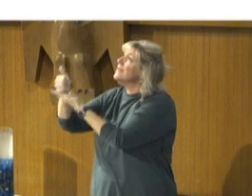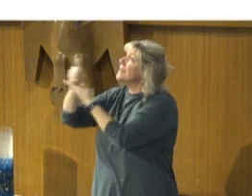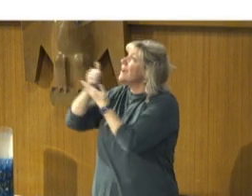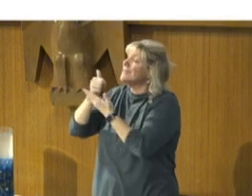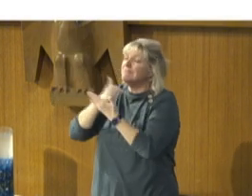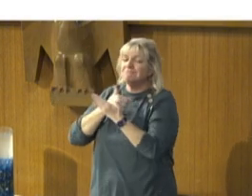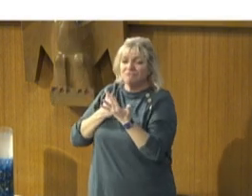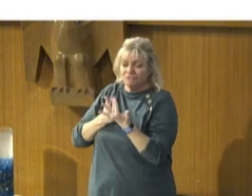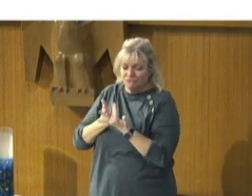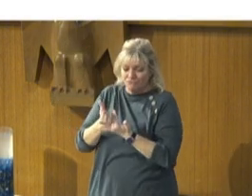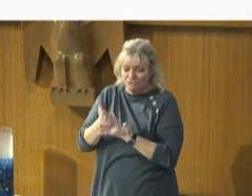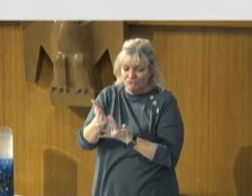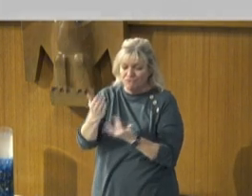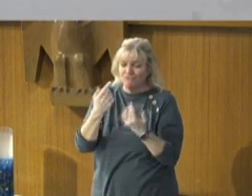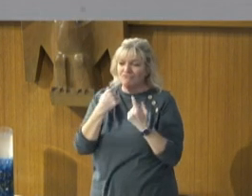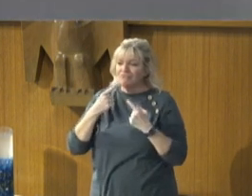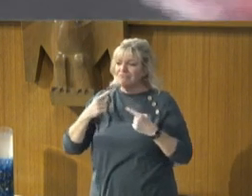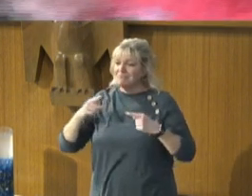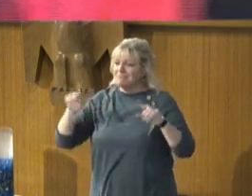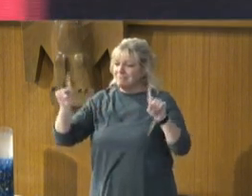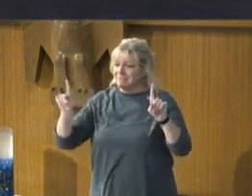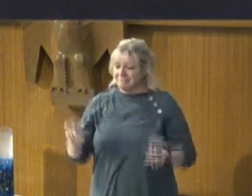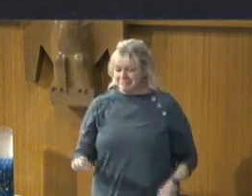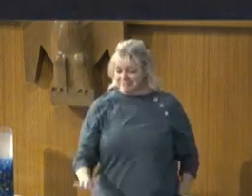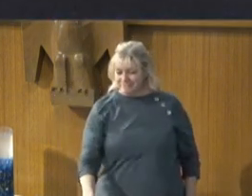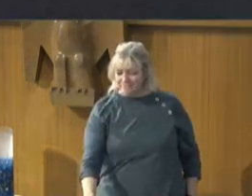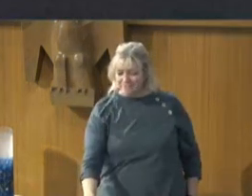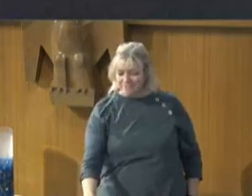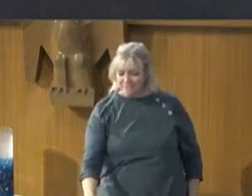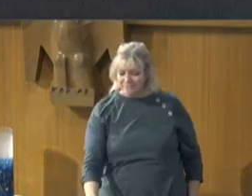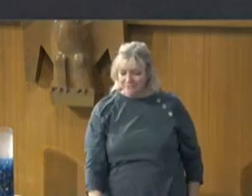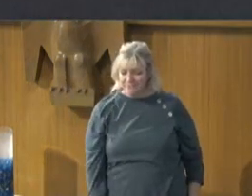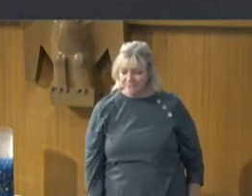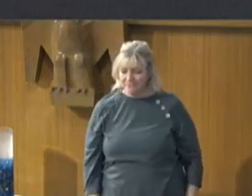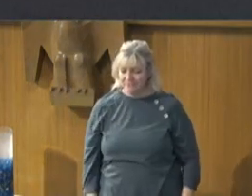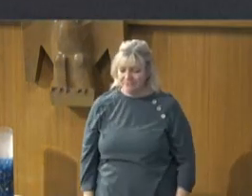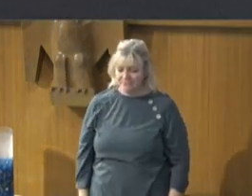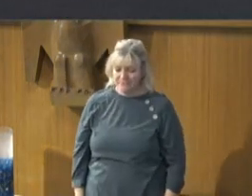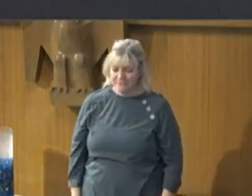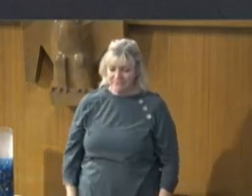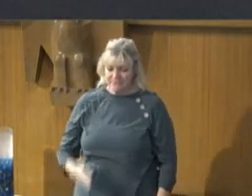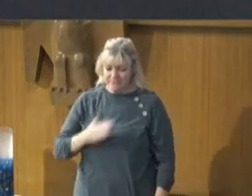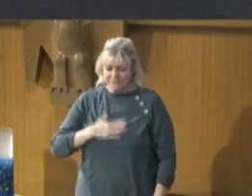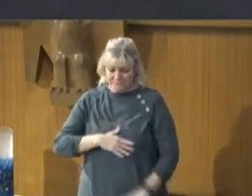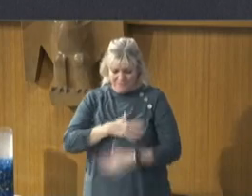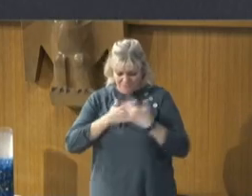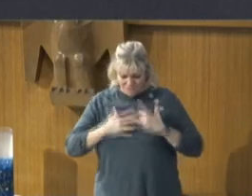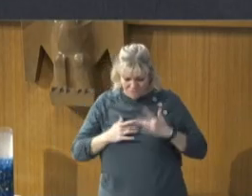through the night. Don't